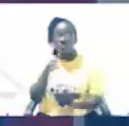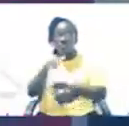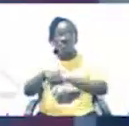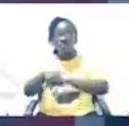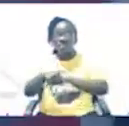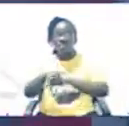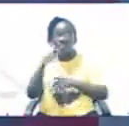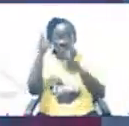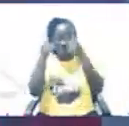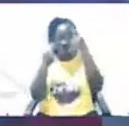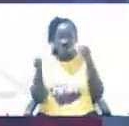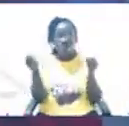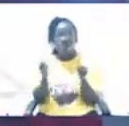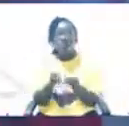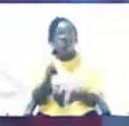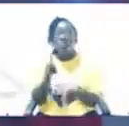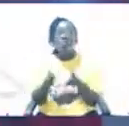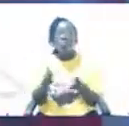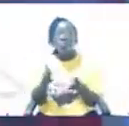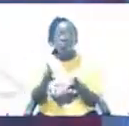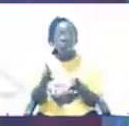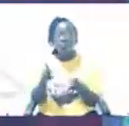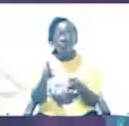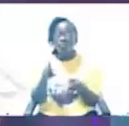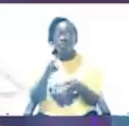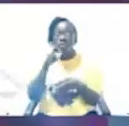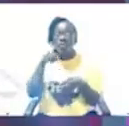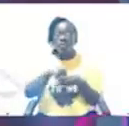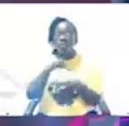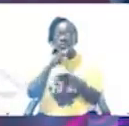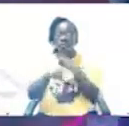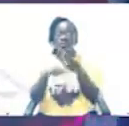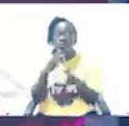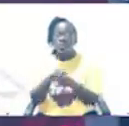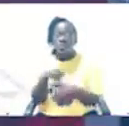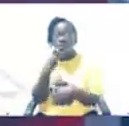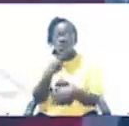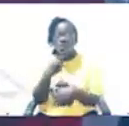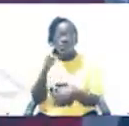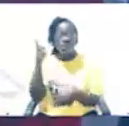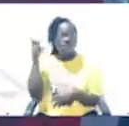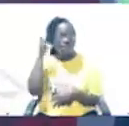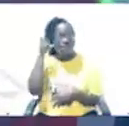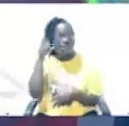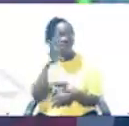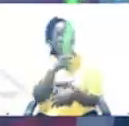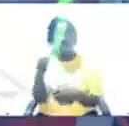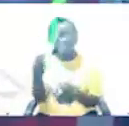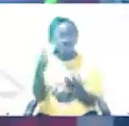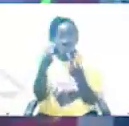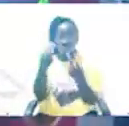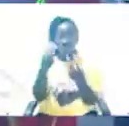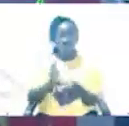are in their houses. And they want to make the same decision.